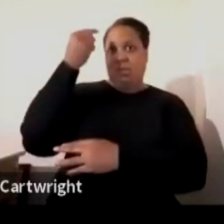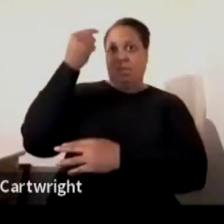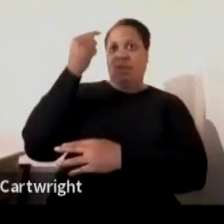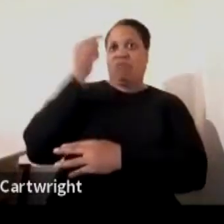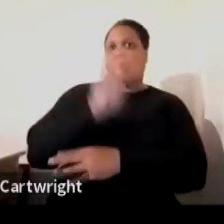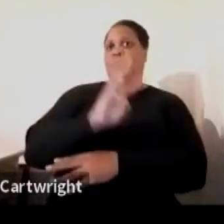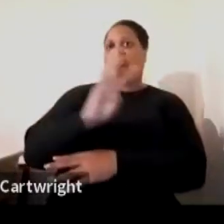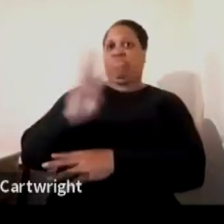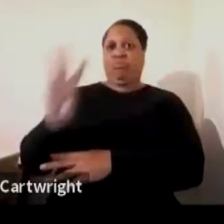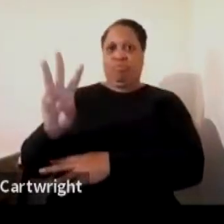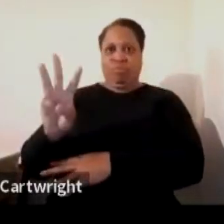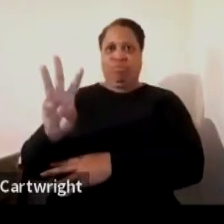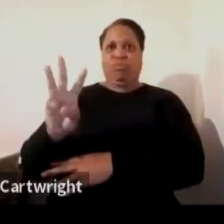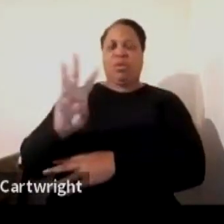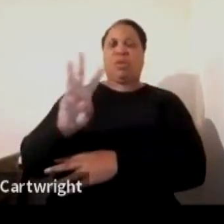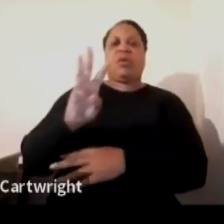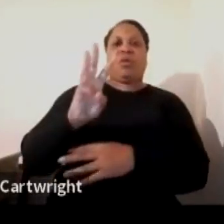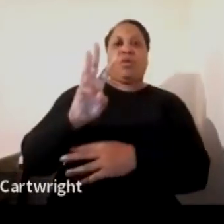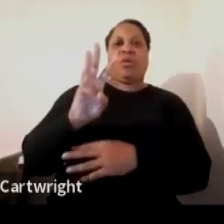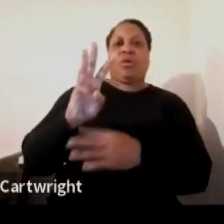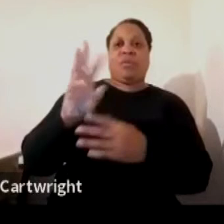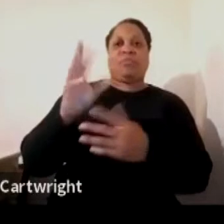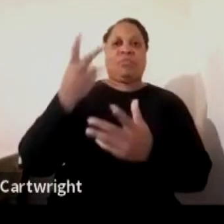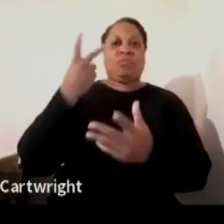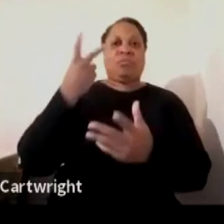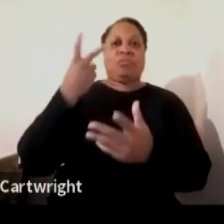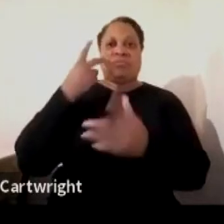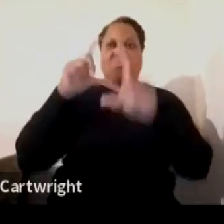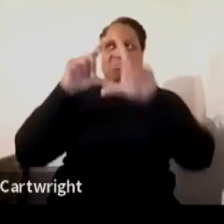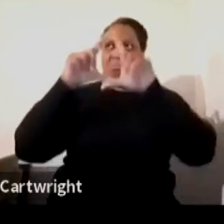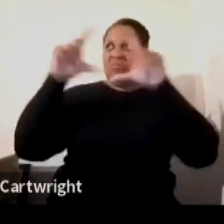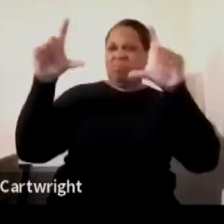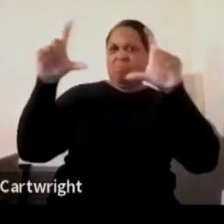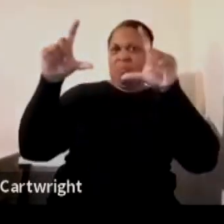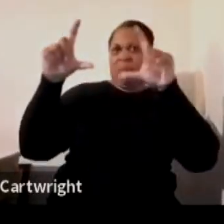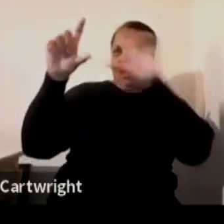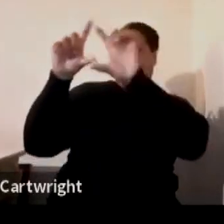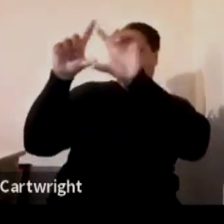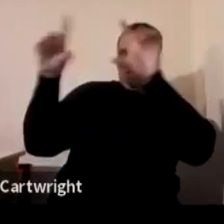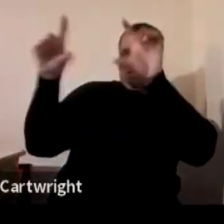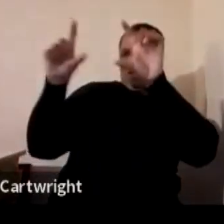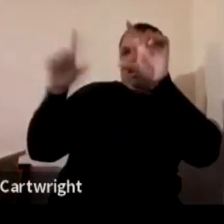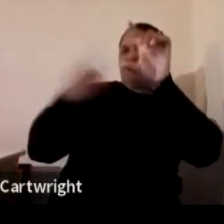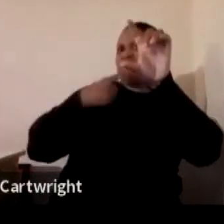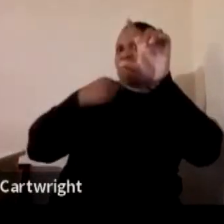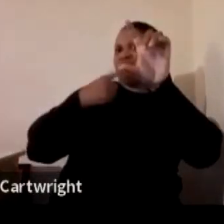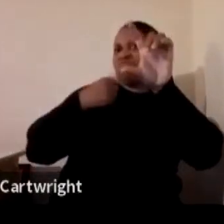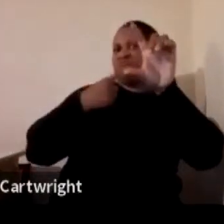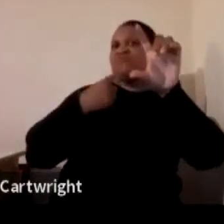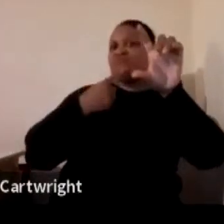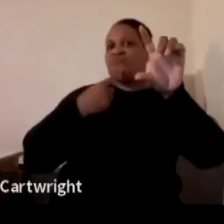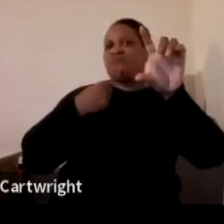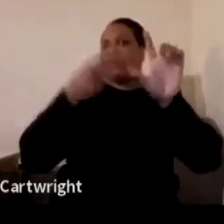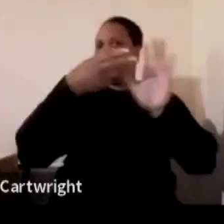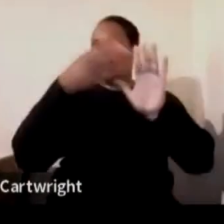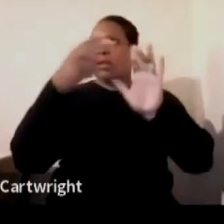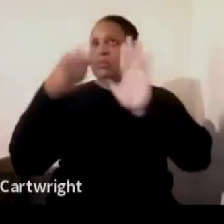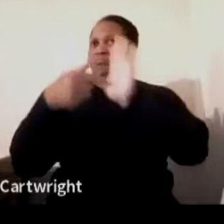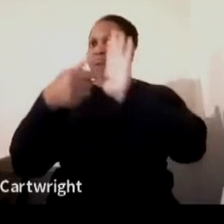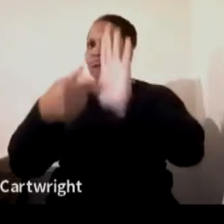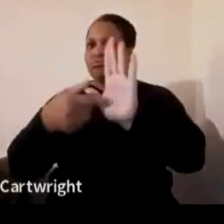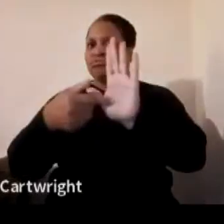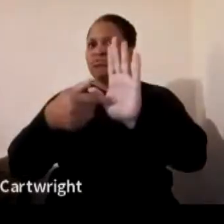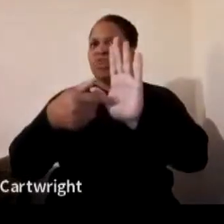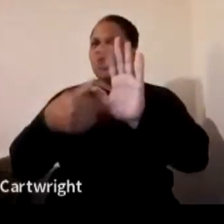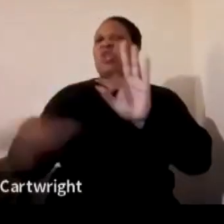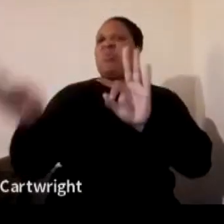go to gov.bm, you see a big red banner that highlights the most important issues of the day, and there is